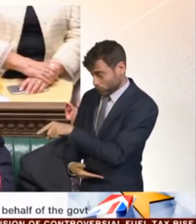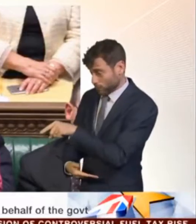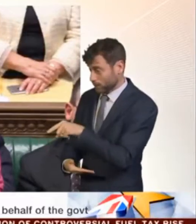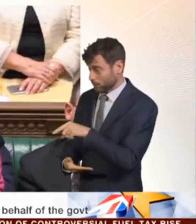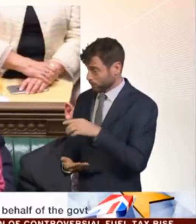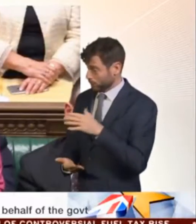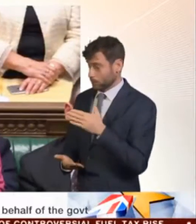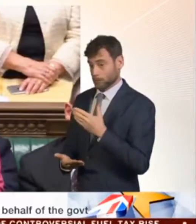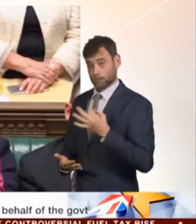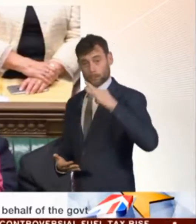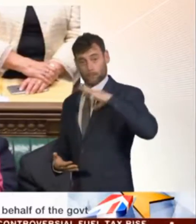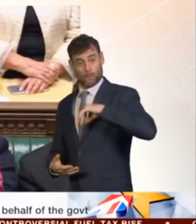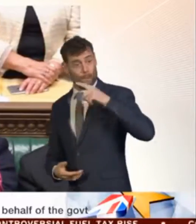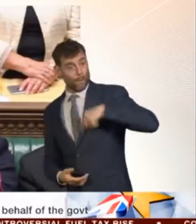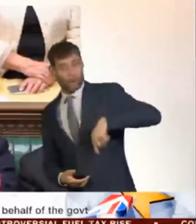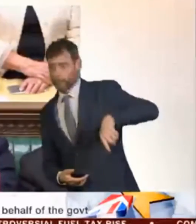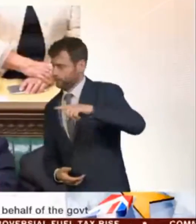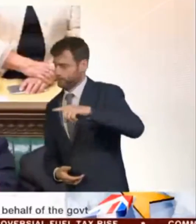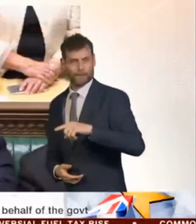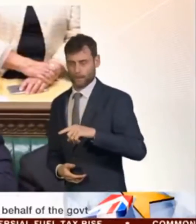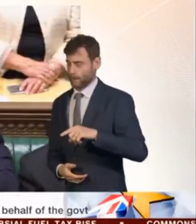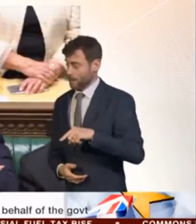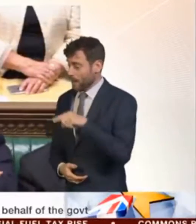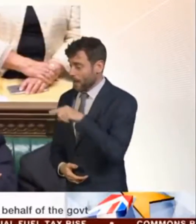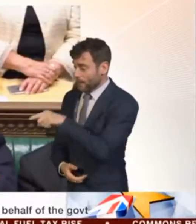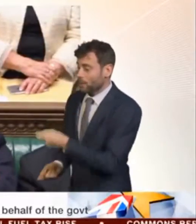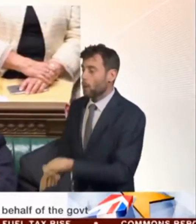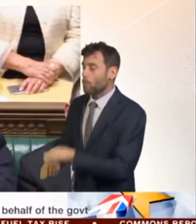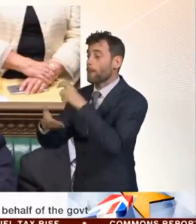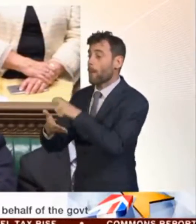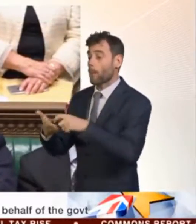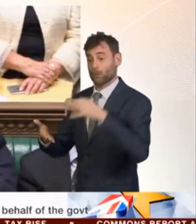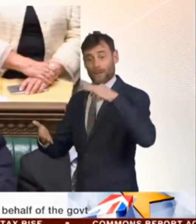it is definitely not in the national interest.